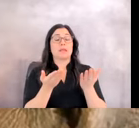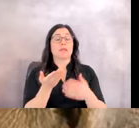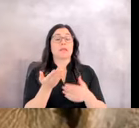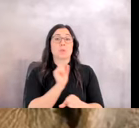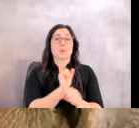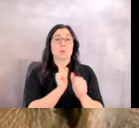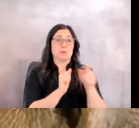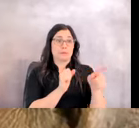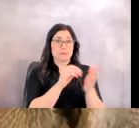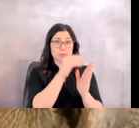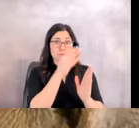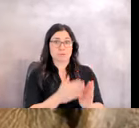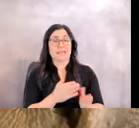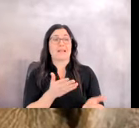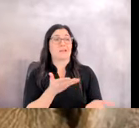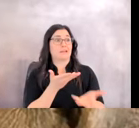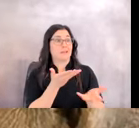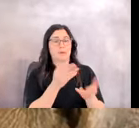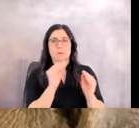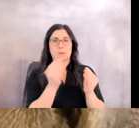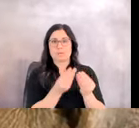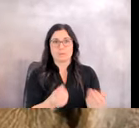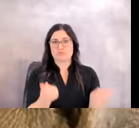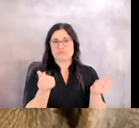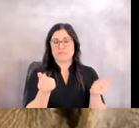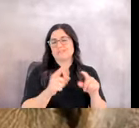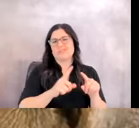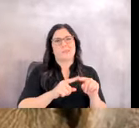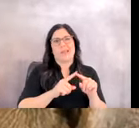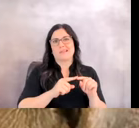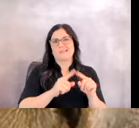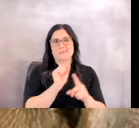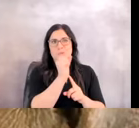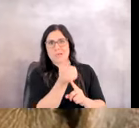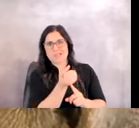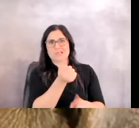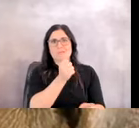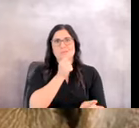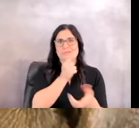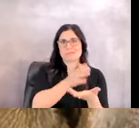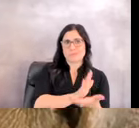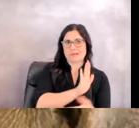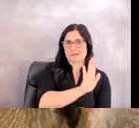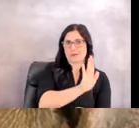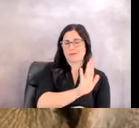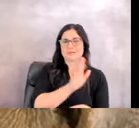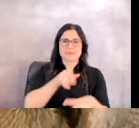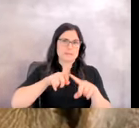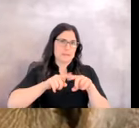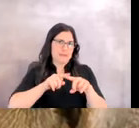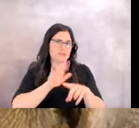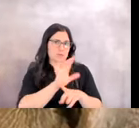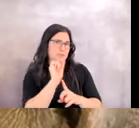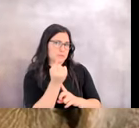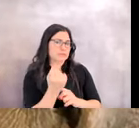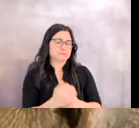you may not receive the resolution depending on what privacy rights the student may have in that